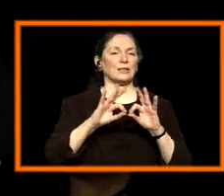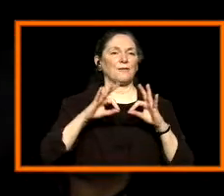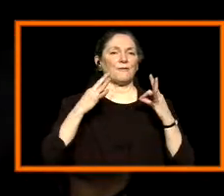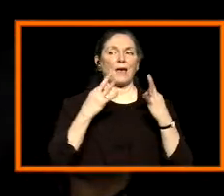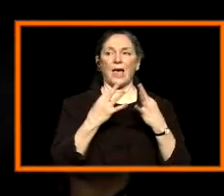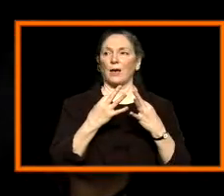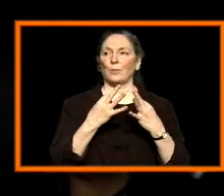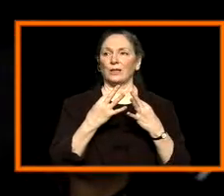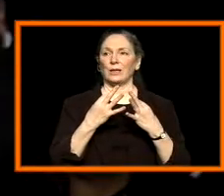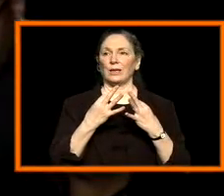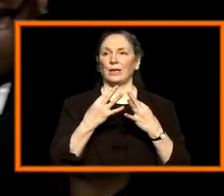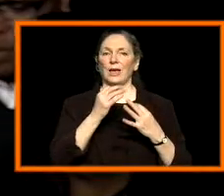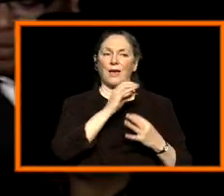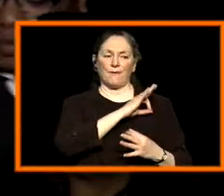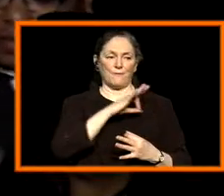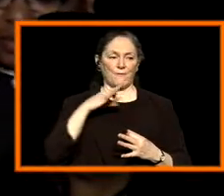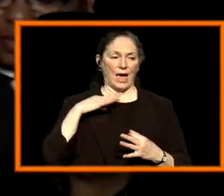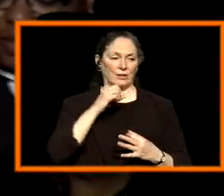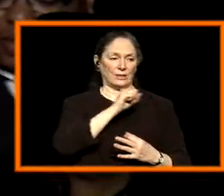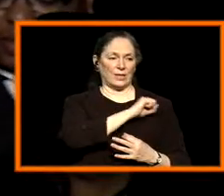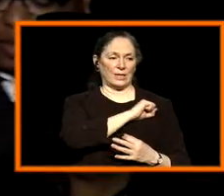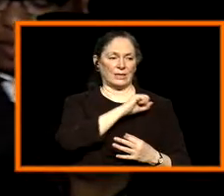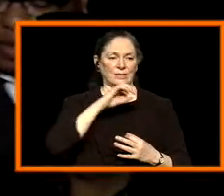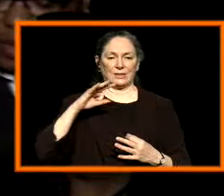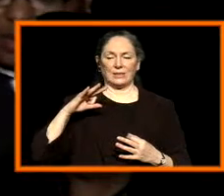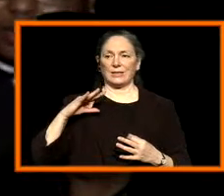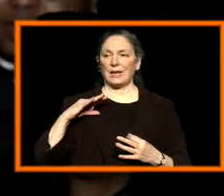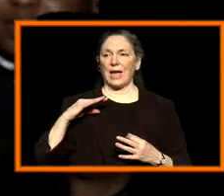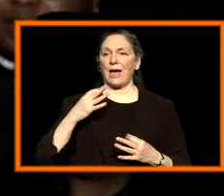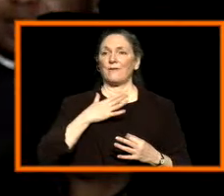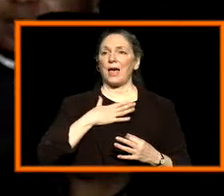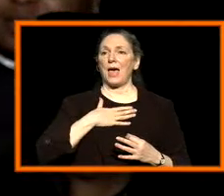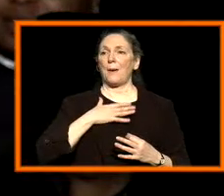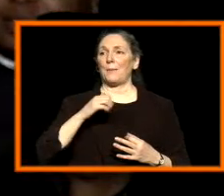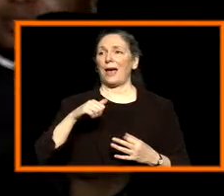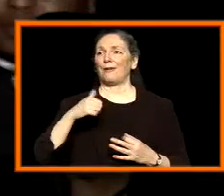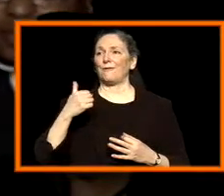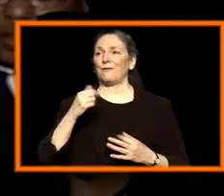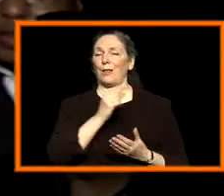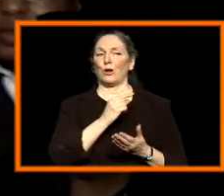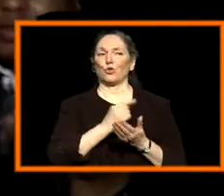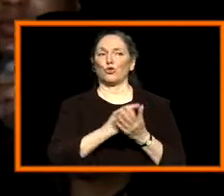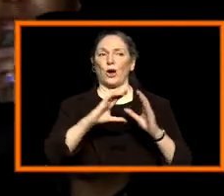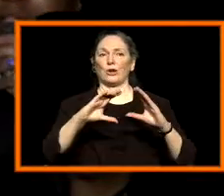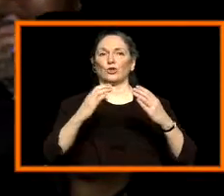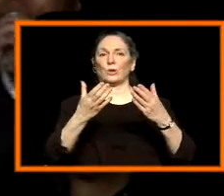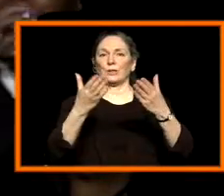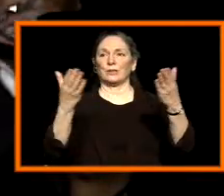families, faculty and staff, and my fellow graduates.